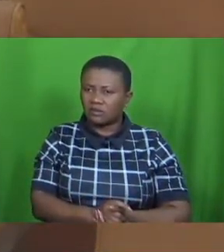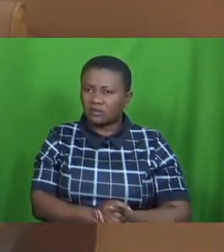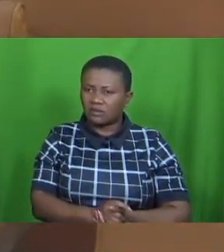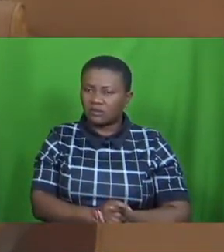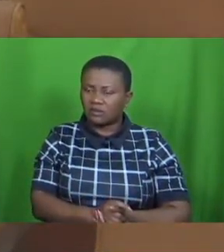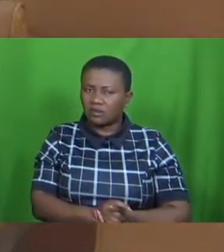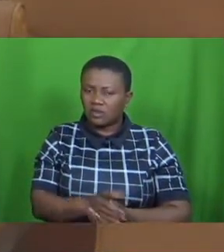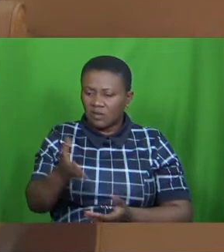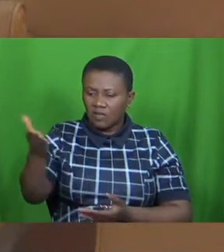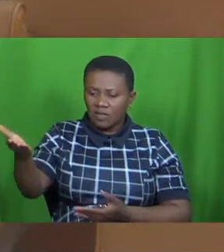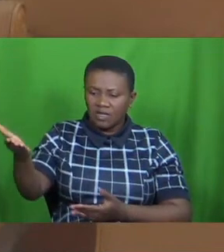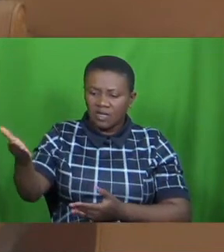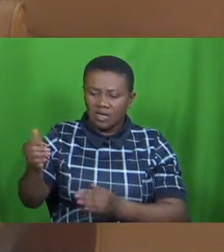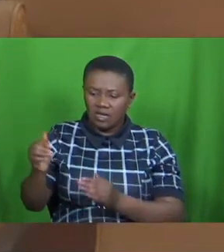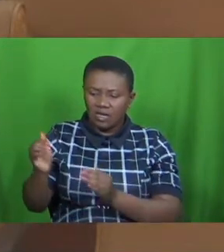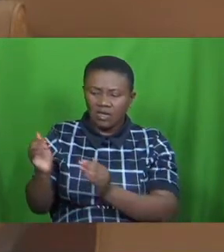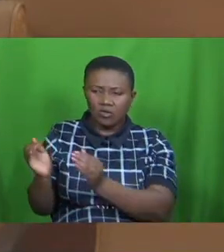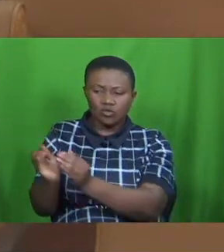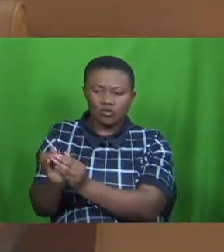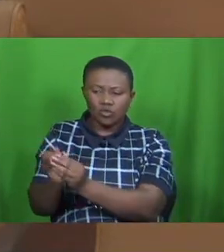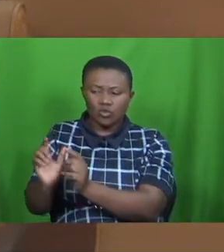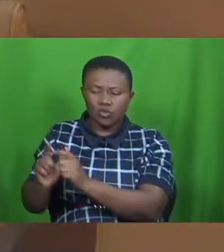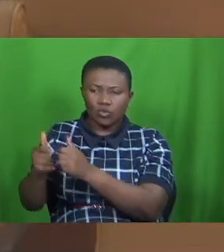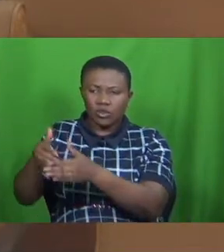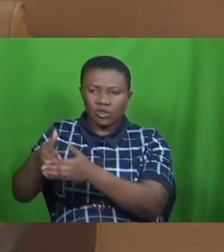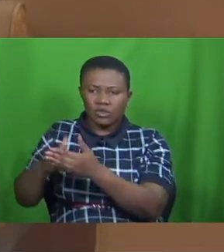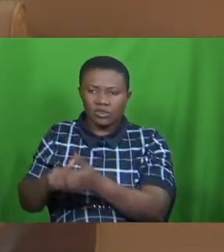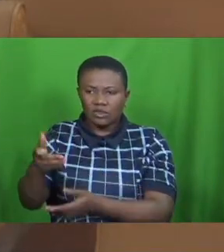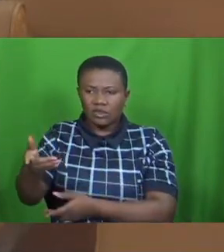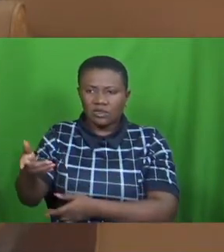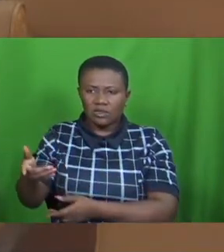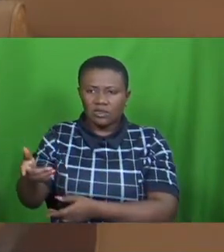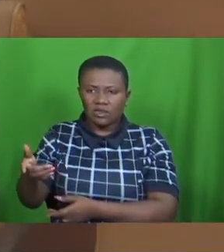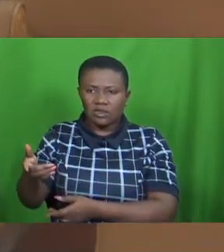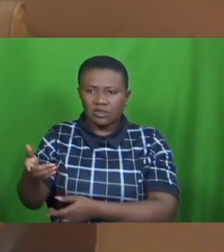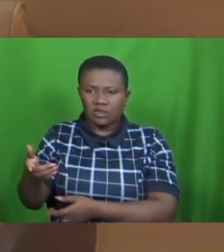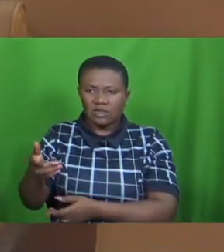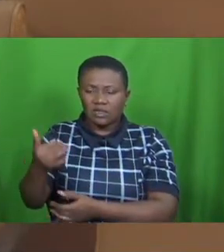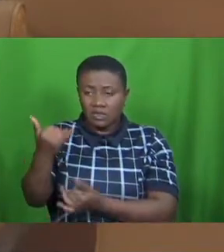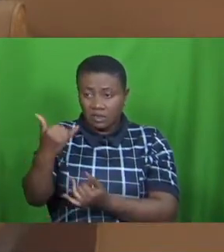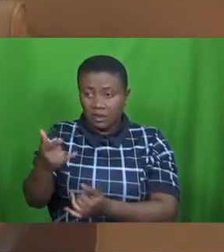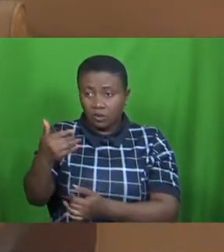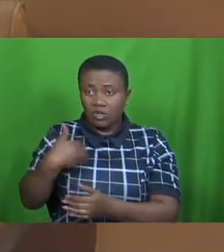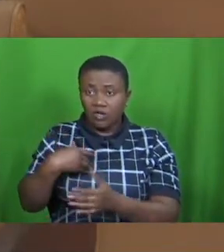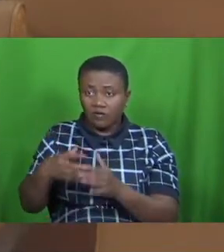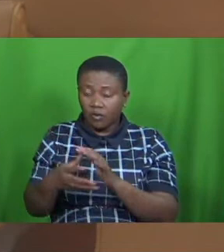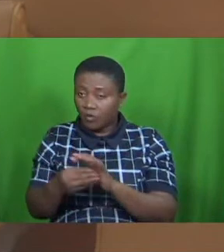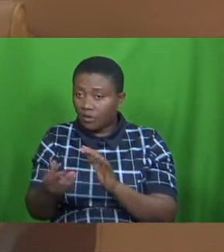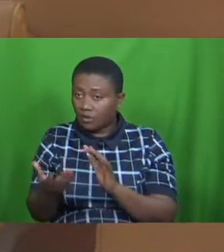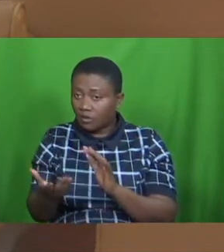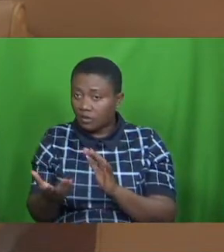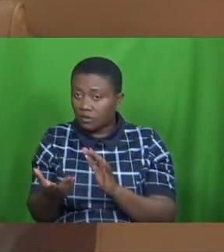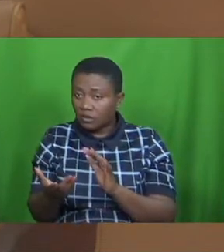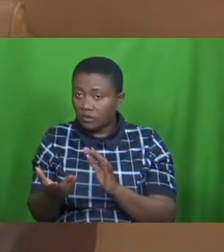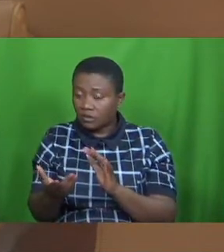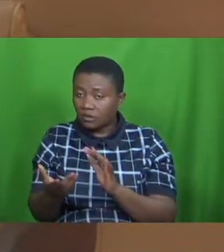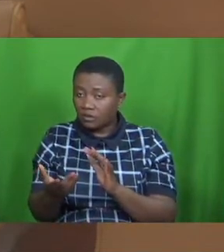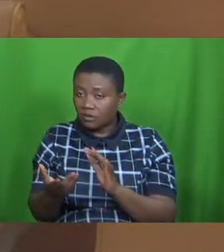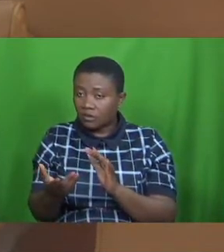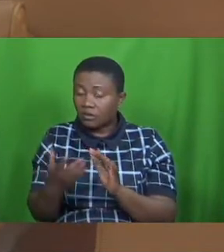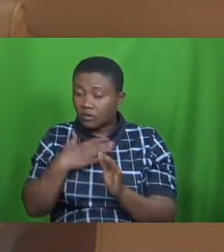attest. There are copies around. And I can see you have a copy now. Yeah, so you can peruse it, and then let's stop dragging